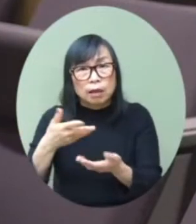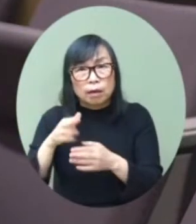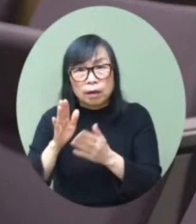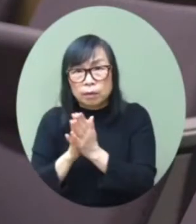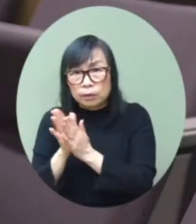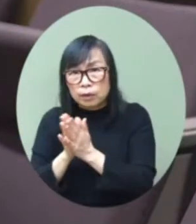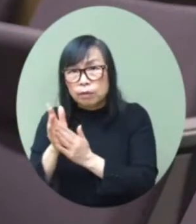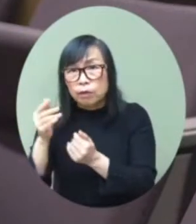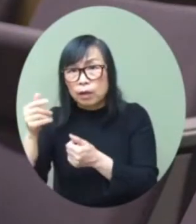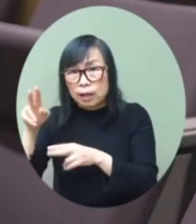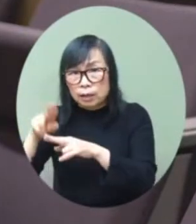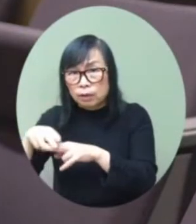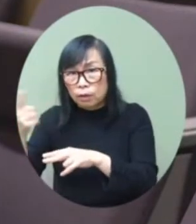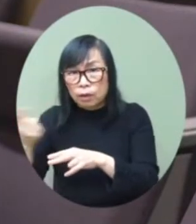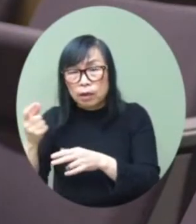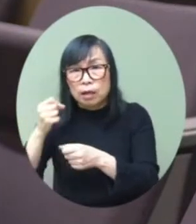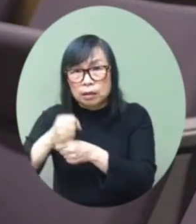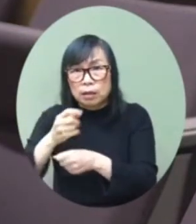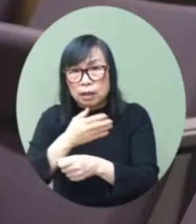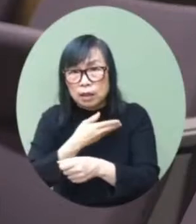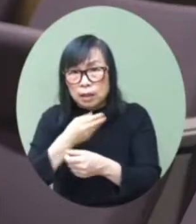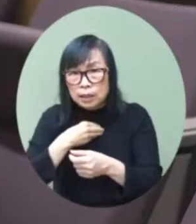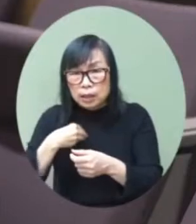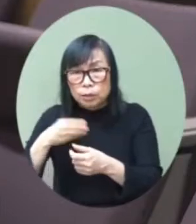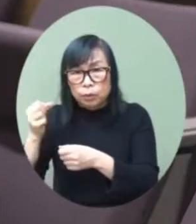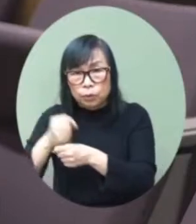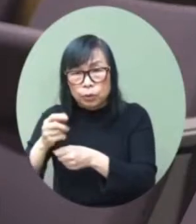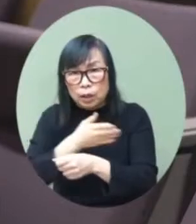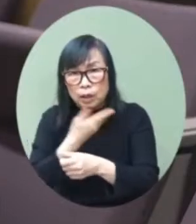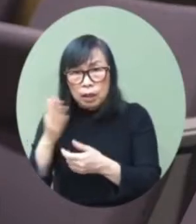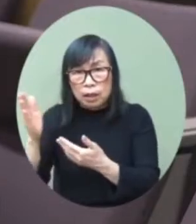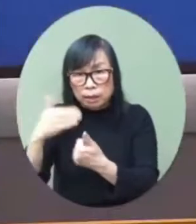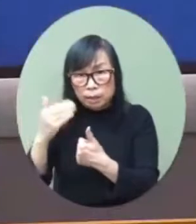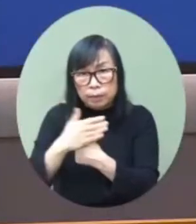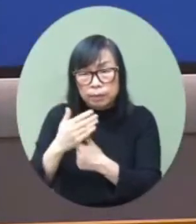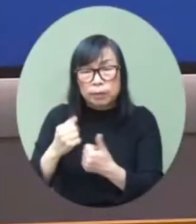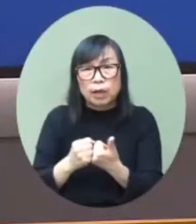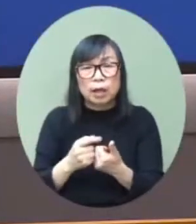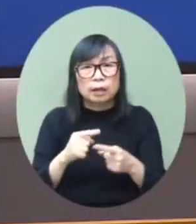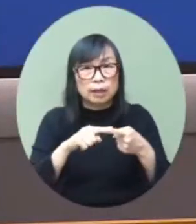this stage, would you request the central government to send more healthcare staff?